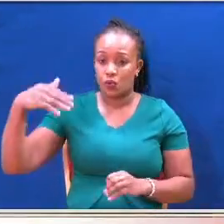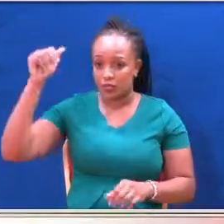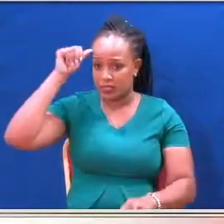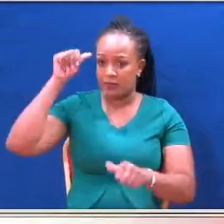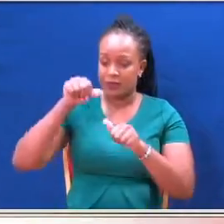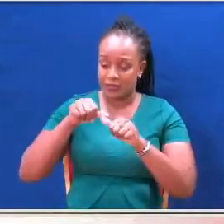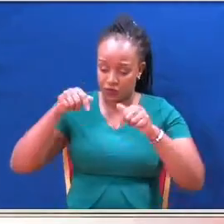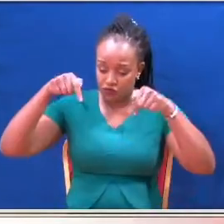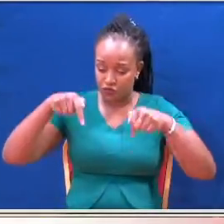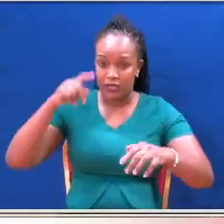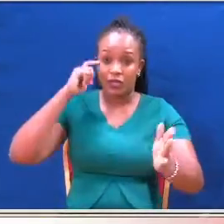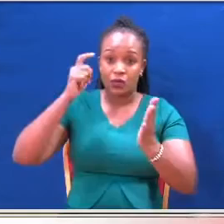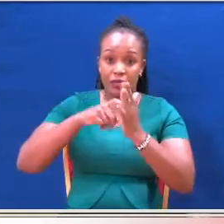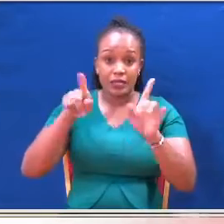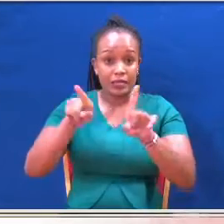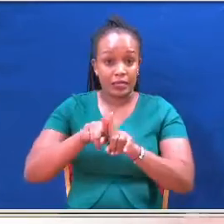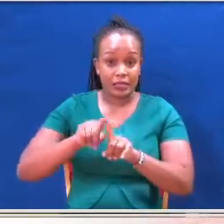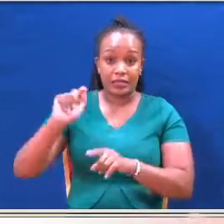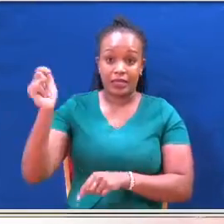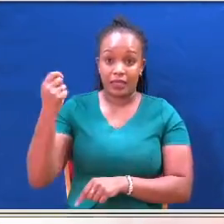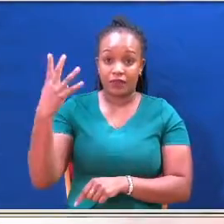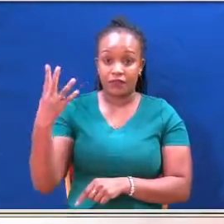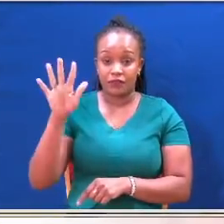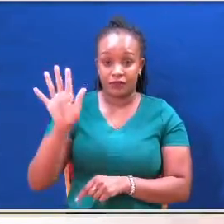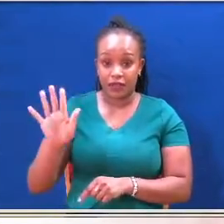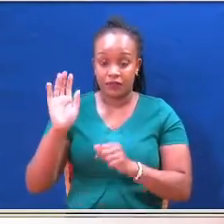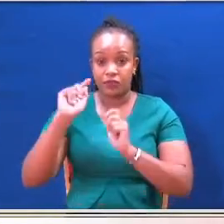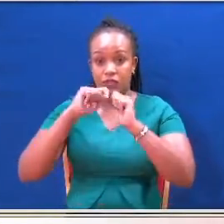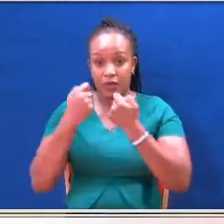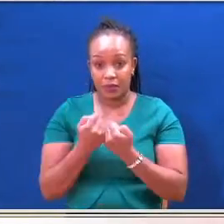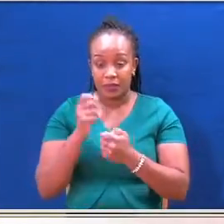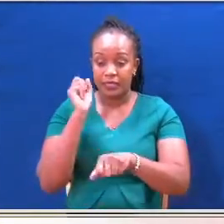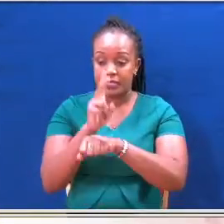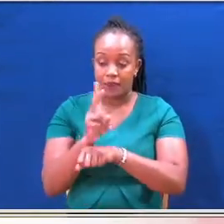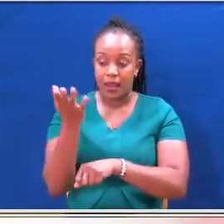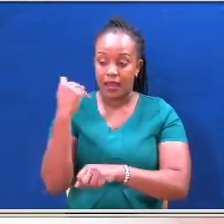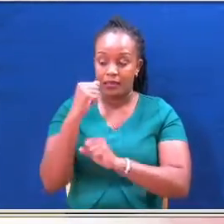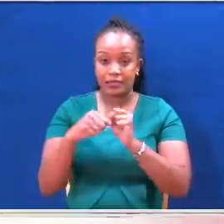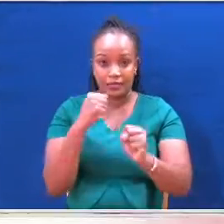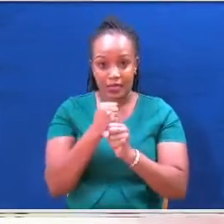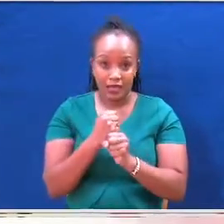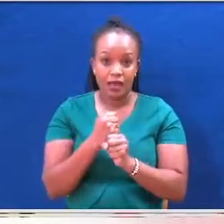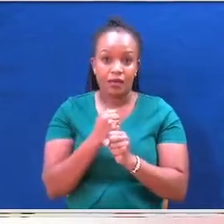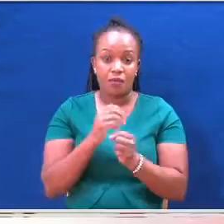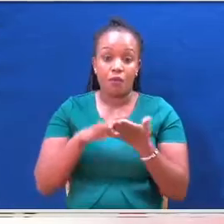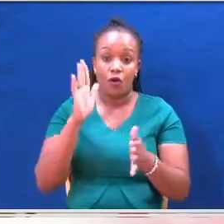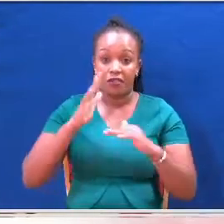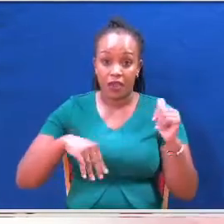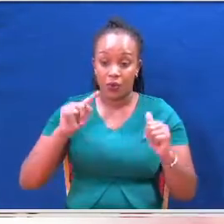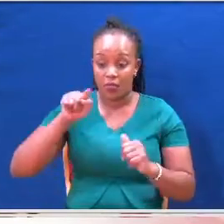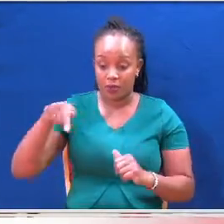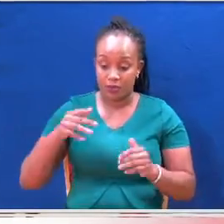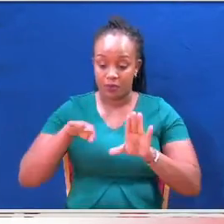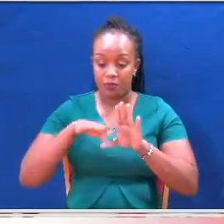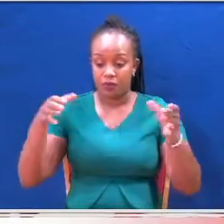been recognized as Kenya's 45th tribe in December last year, more than 1,000 members of the community